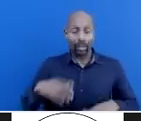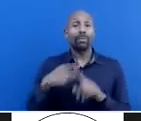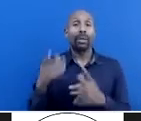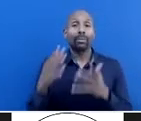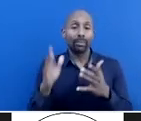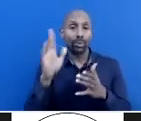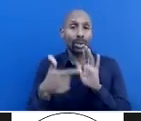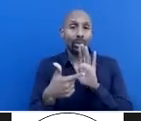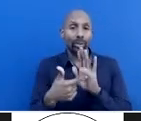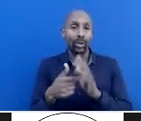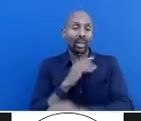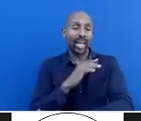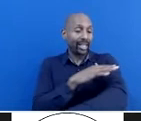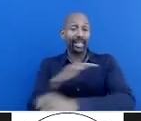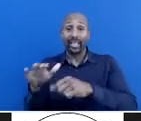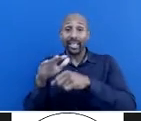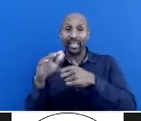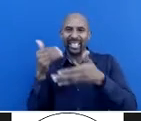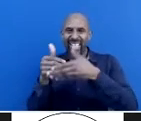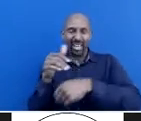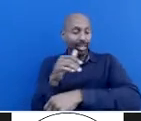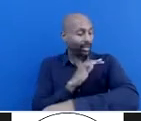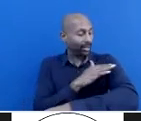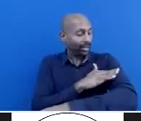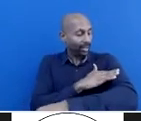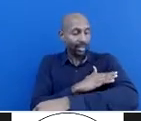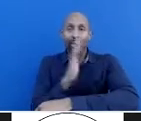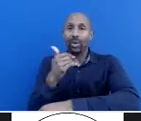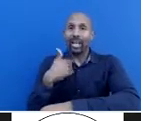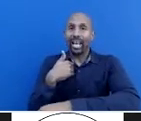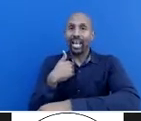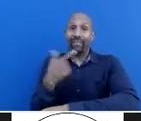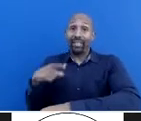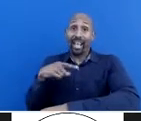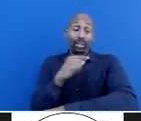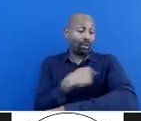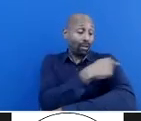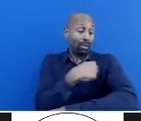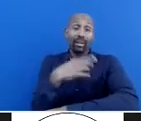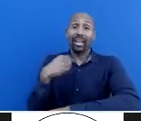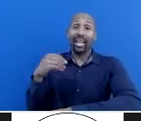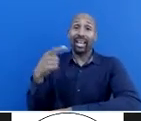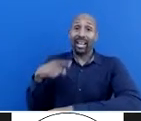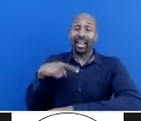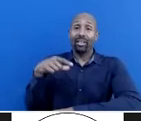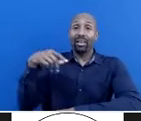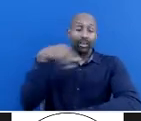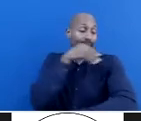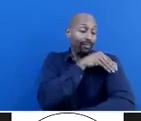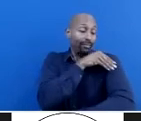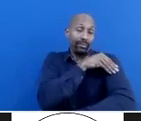the bicep, top of the bicep, there'll be a string of leather with a leather pouch and something folded up inside of